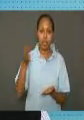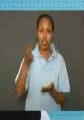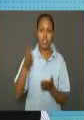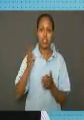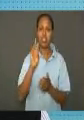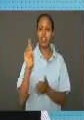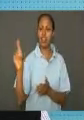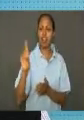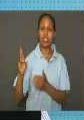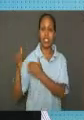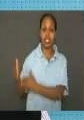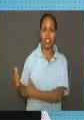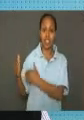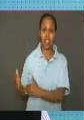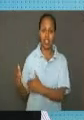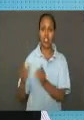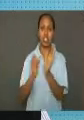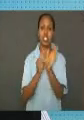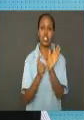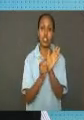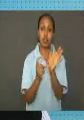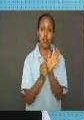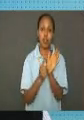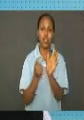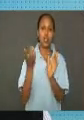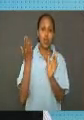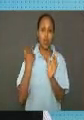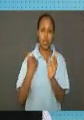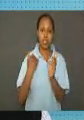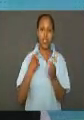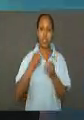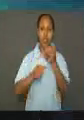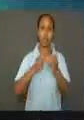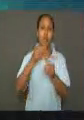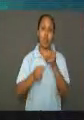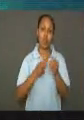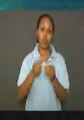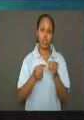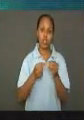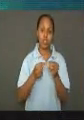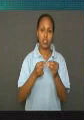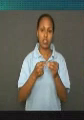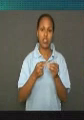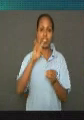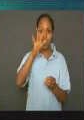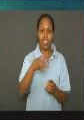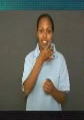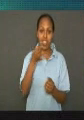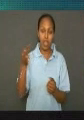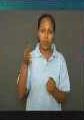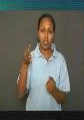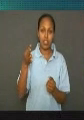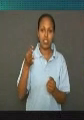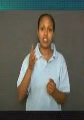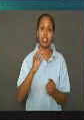right side of the symbol was all about. The table